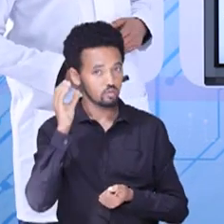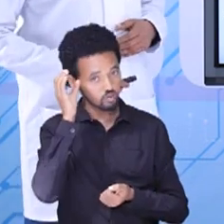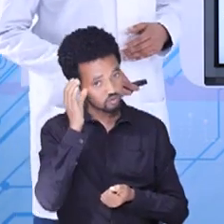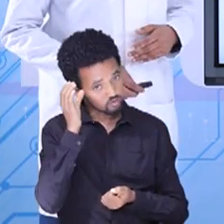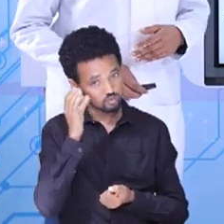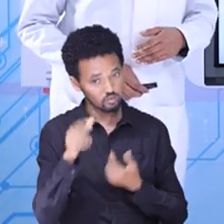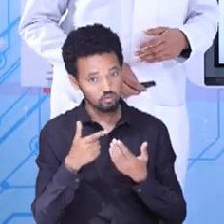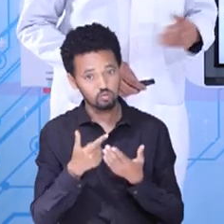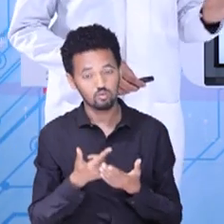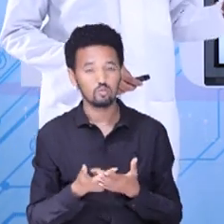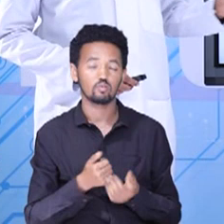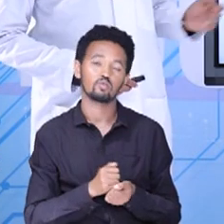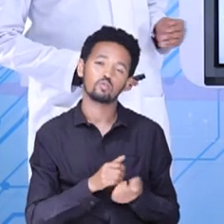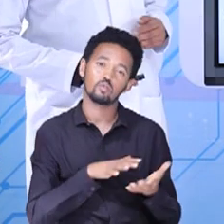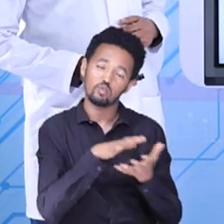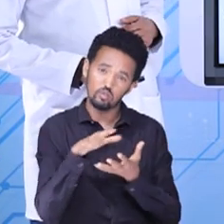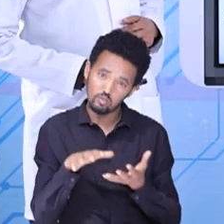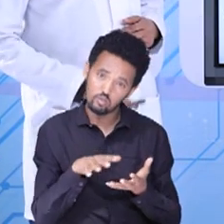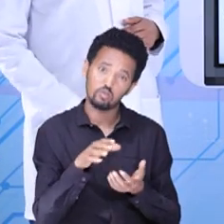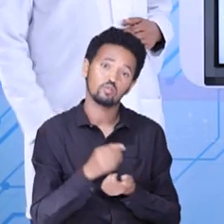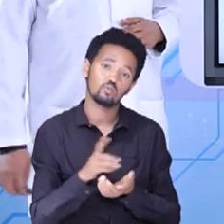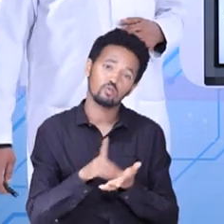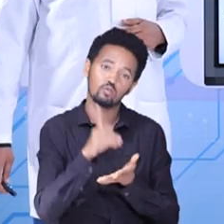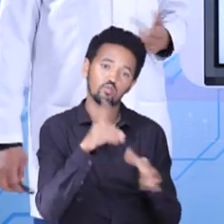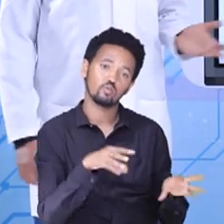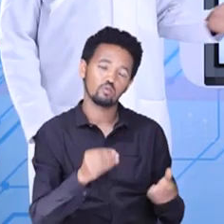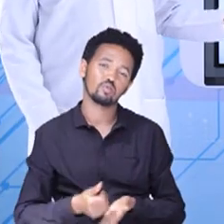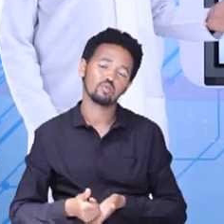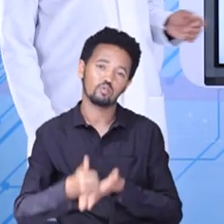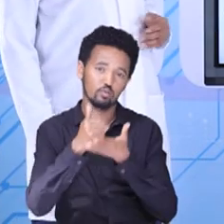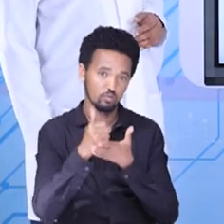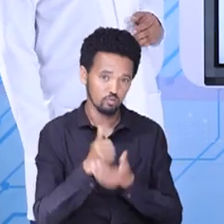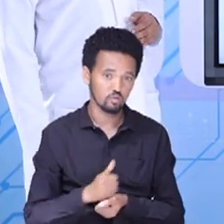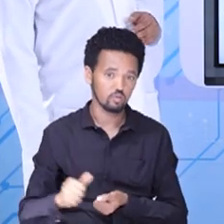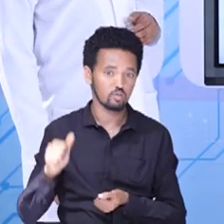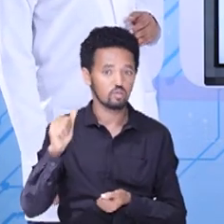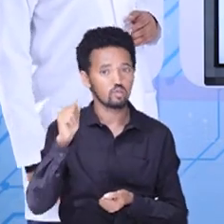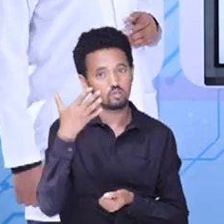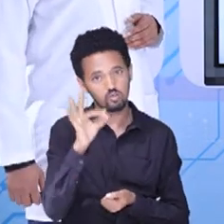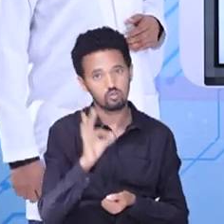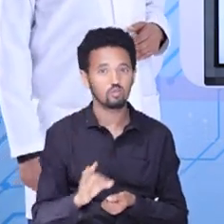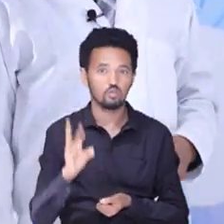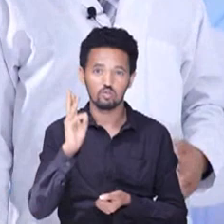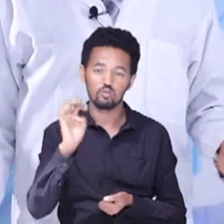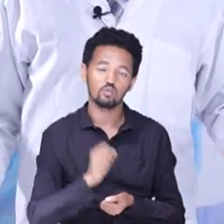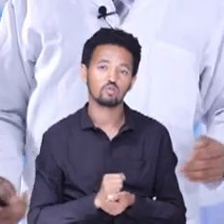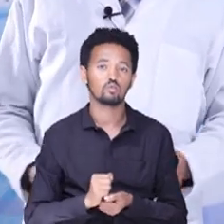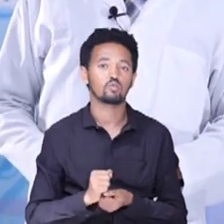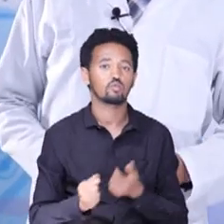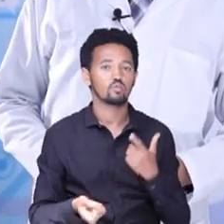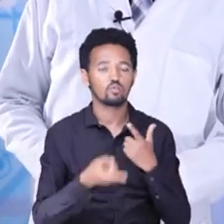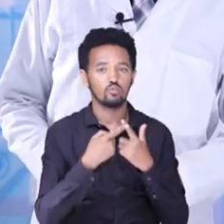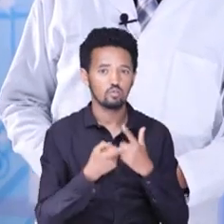was easily crushed. Only the university students support the coup of 1916. Second